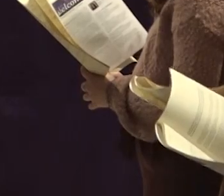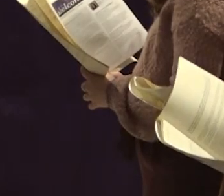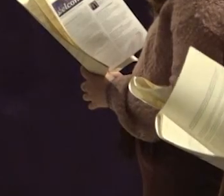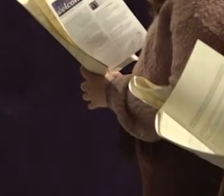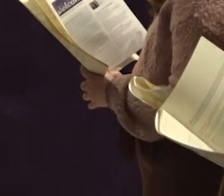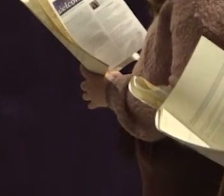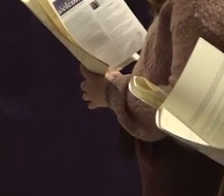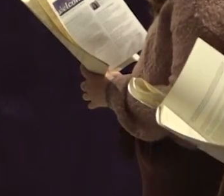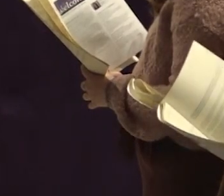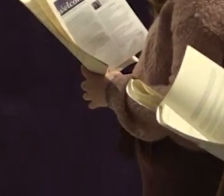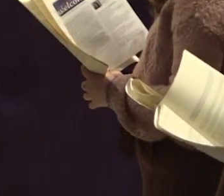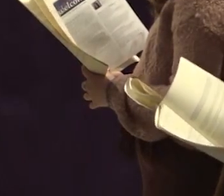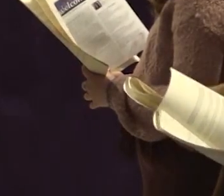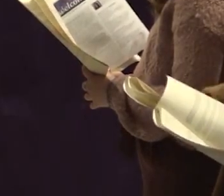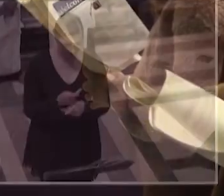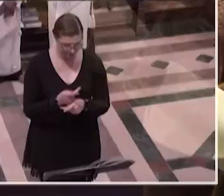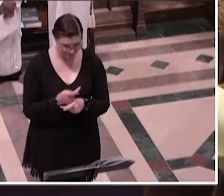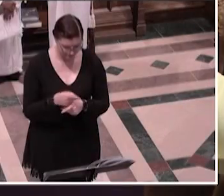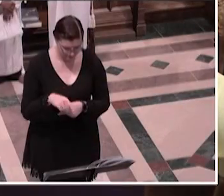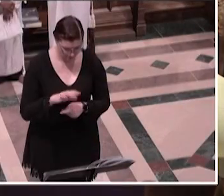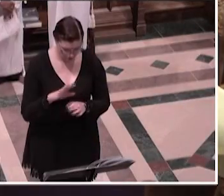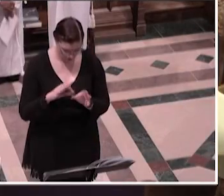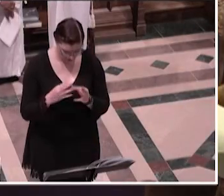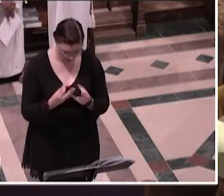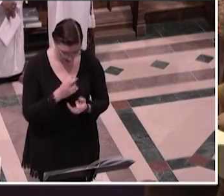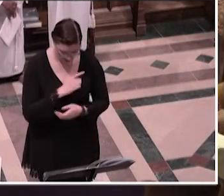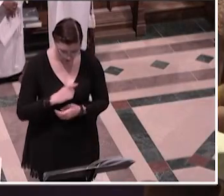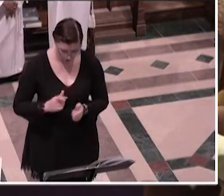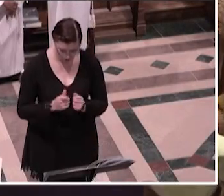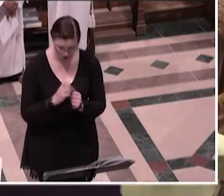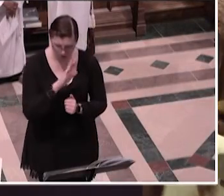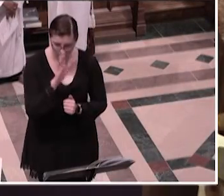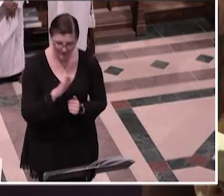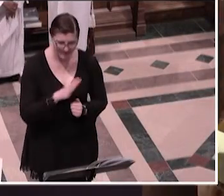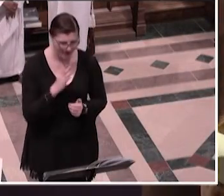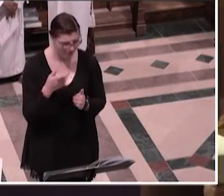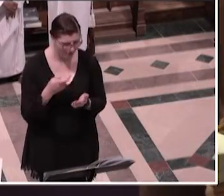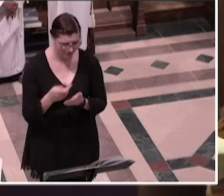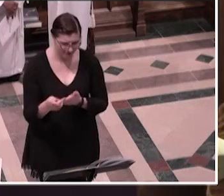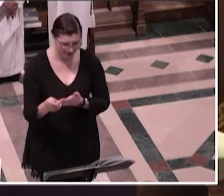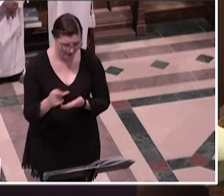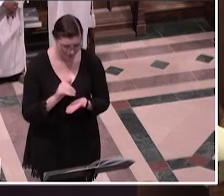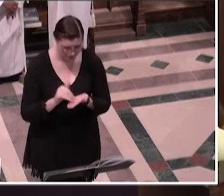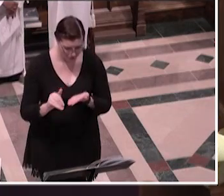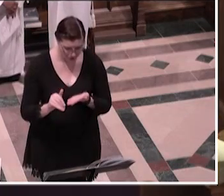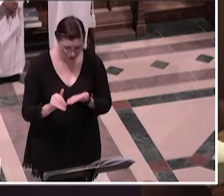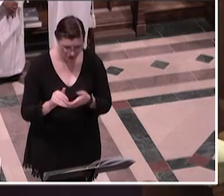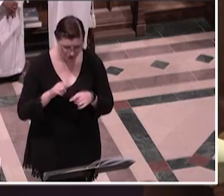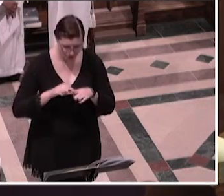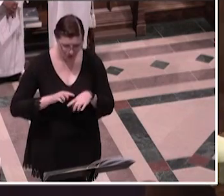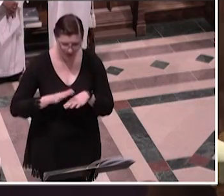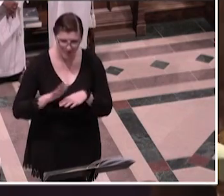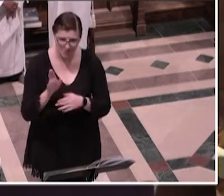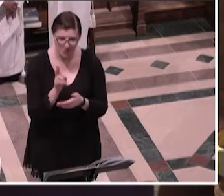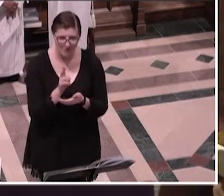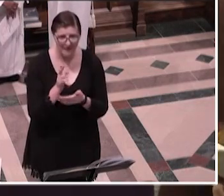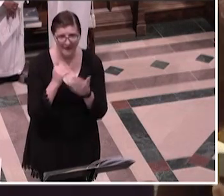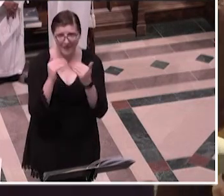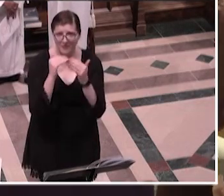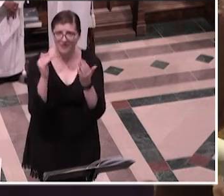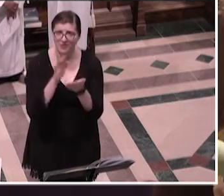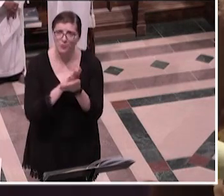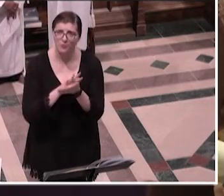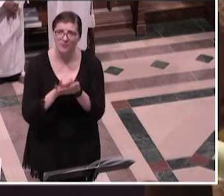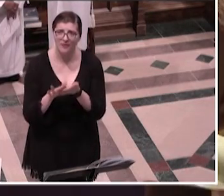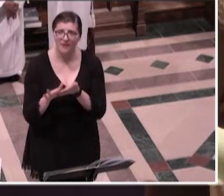Keep this your family, Lord, with your never-failing mercy, that relying solely on the help of your heavenly grace, they may